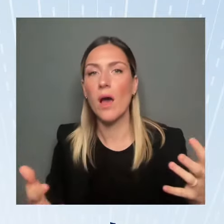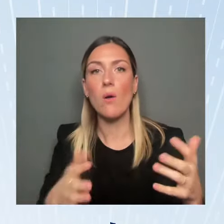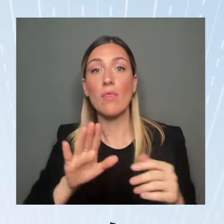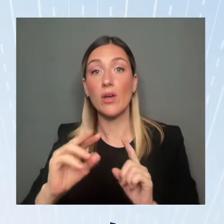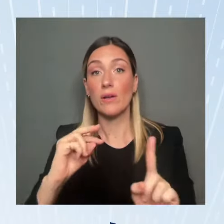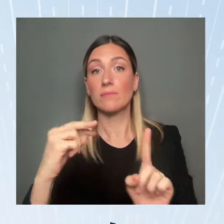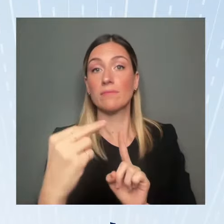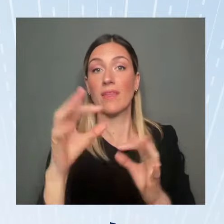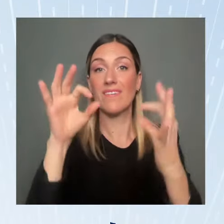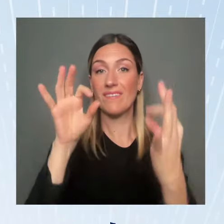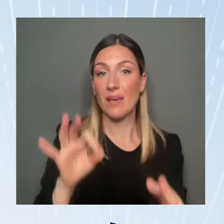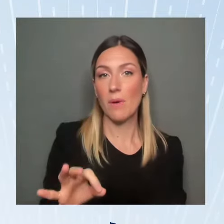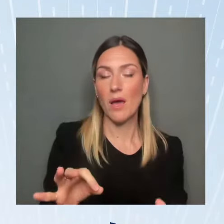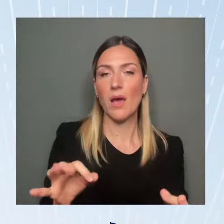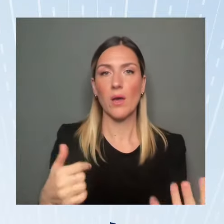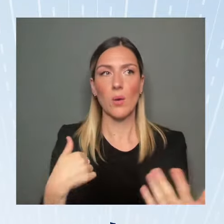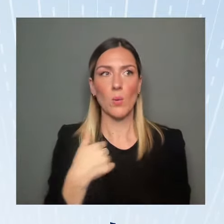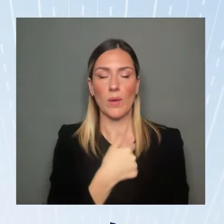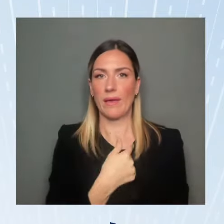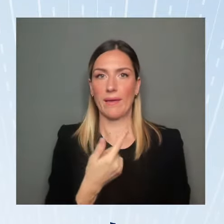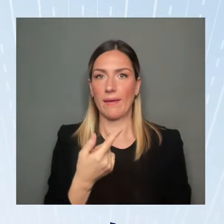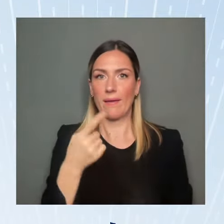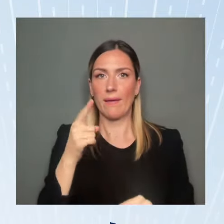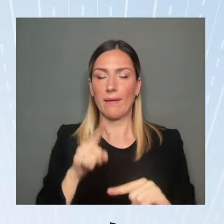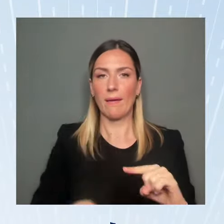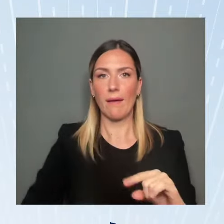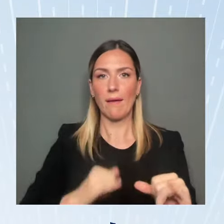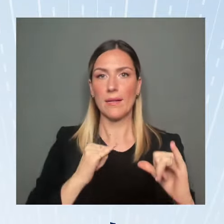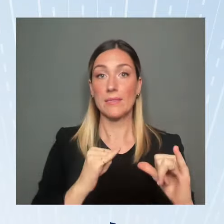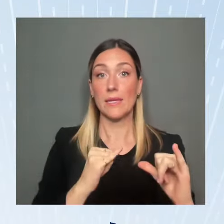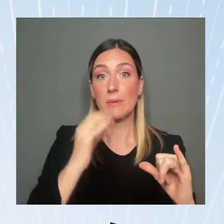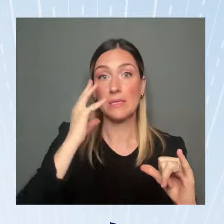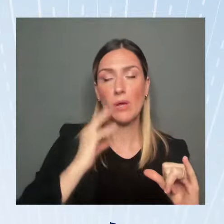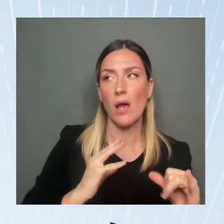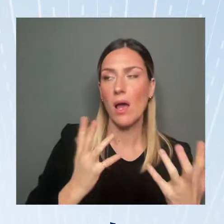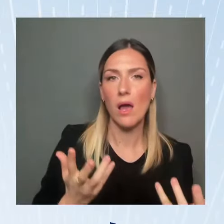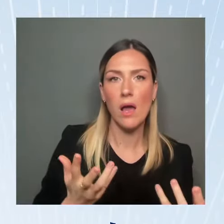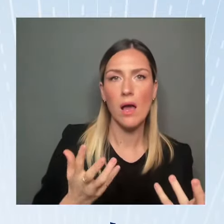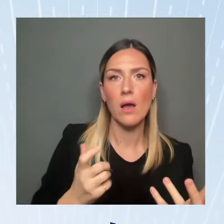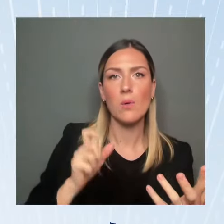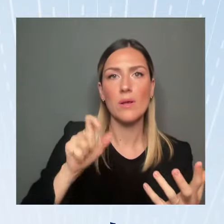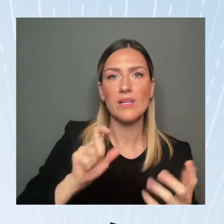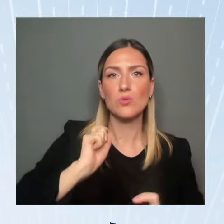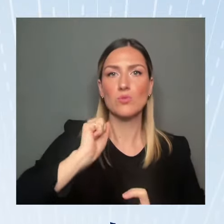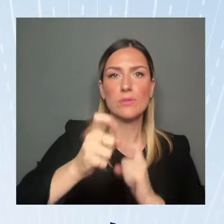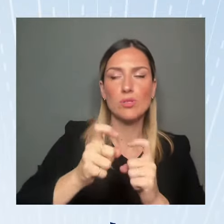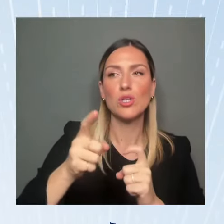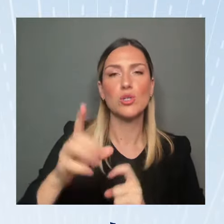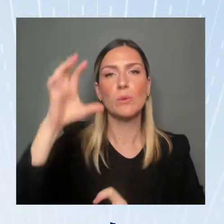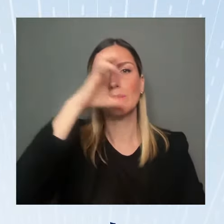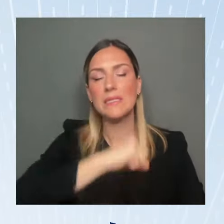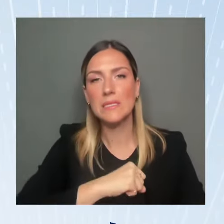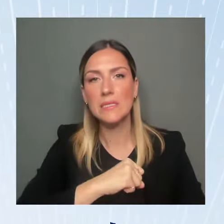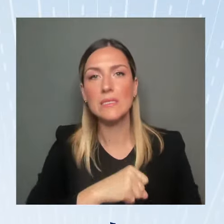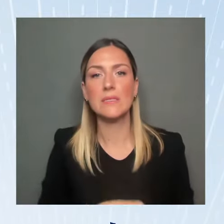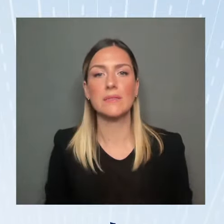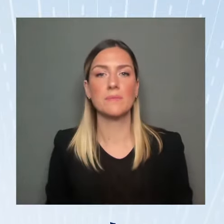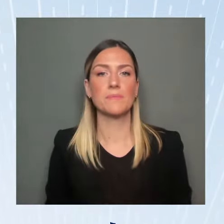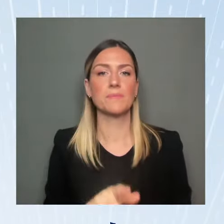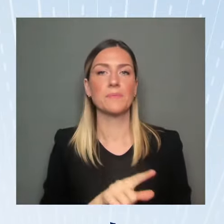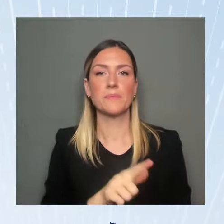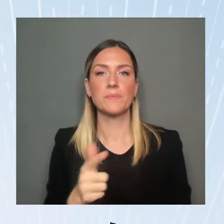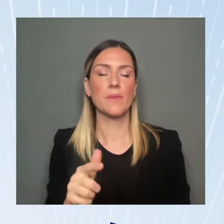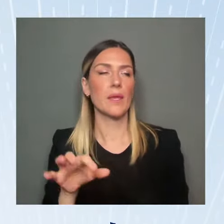get to have the same experience as others, but we don't get to contribute, and you're missing out. That's a perfect segue,